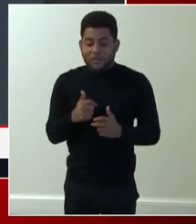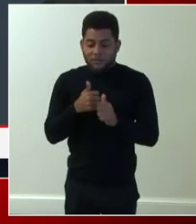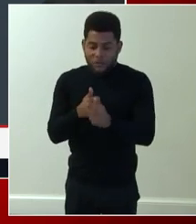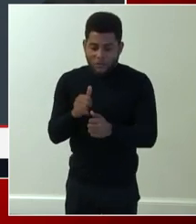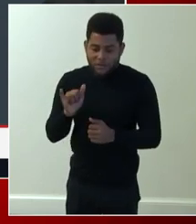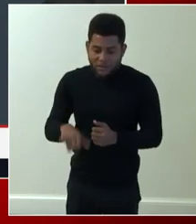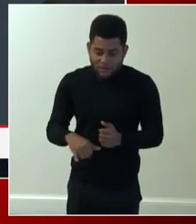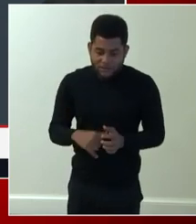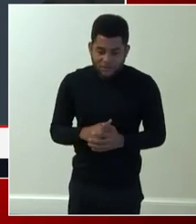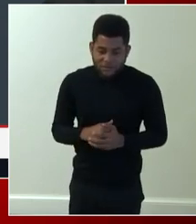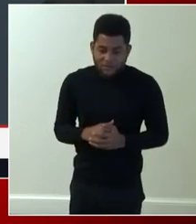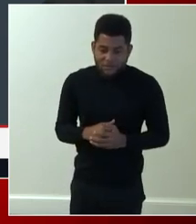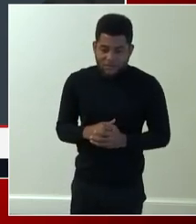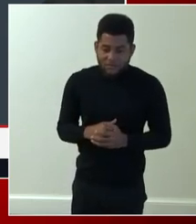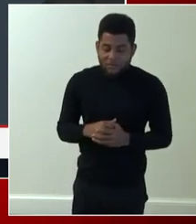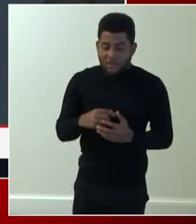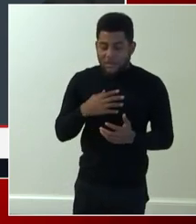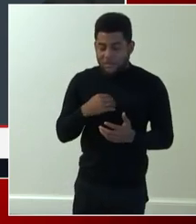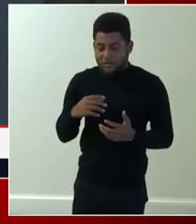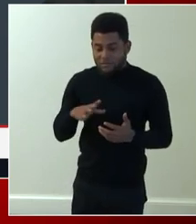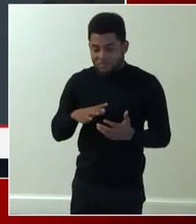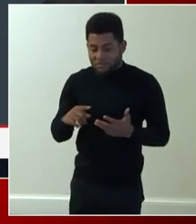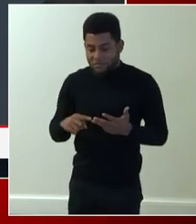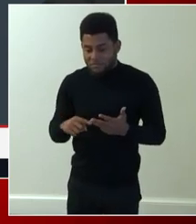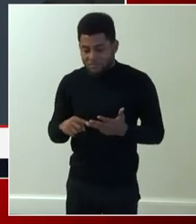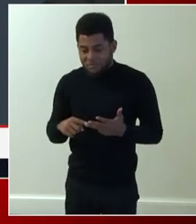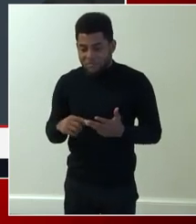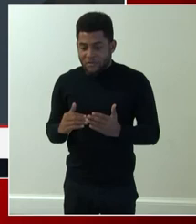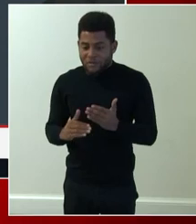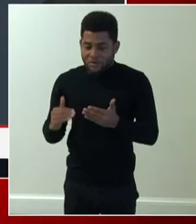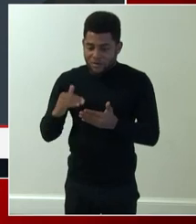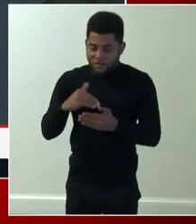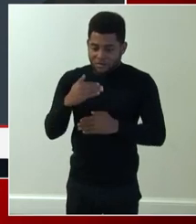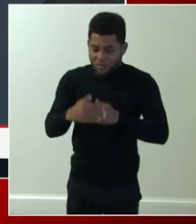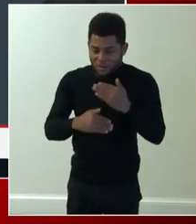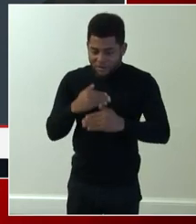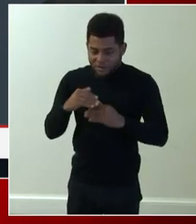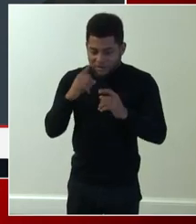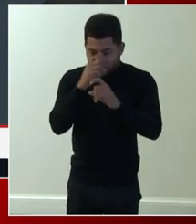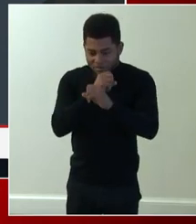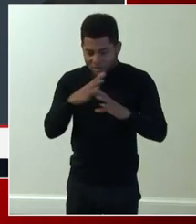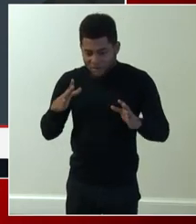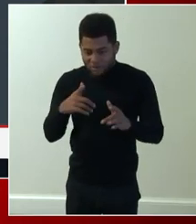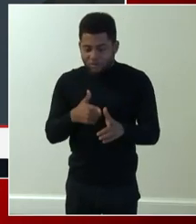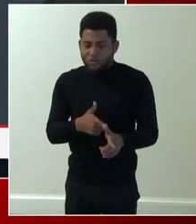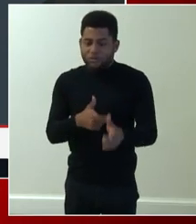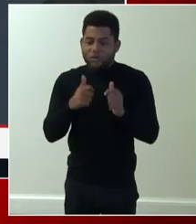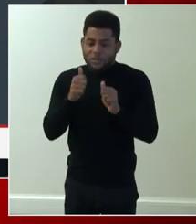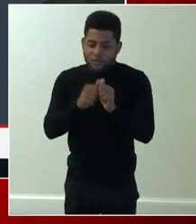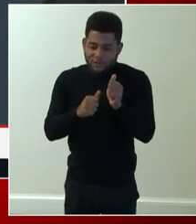it's typically a graduated process that you can imagine gets a little stronger with each step.